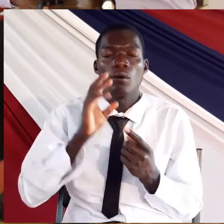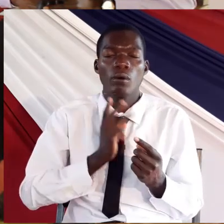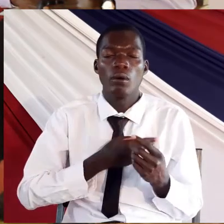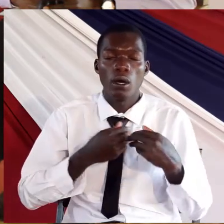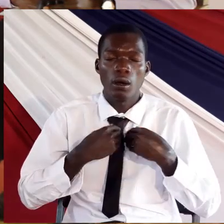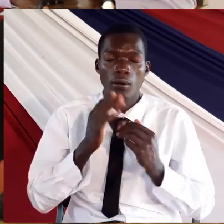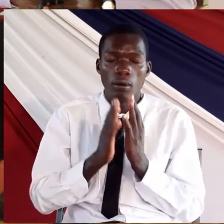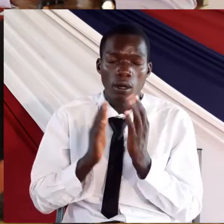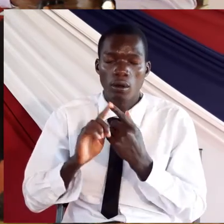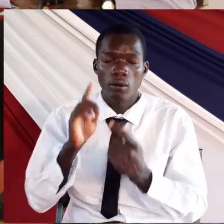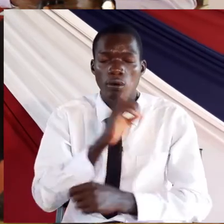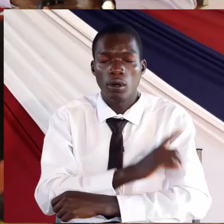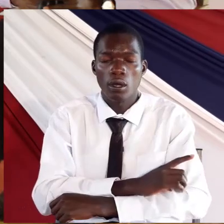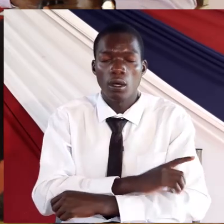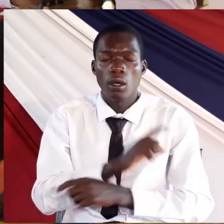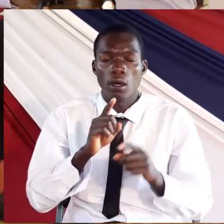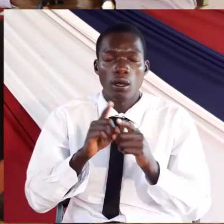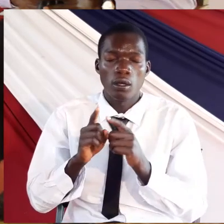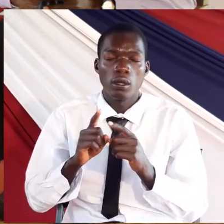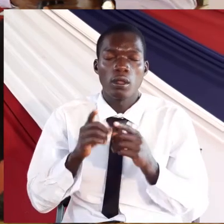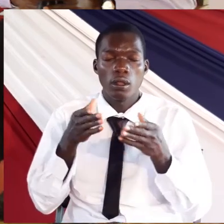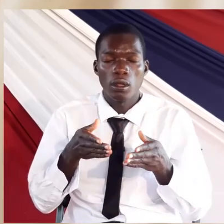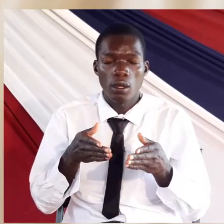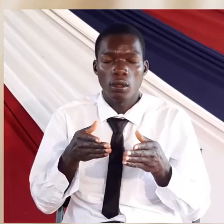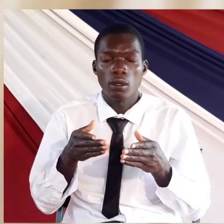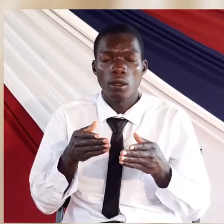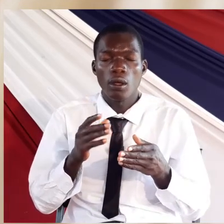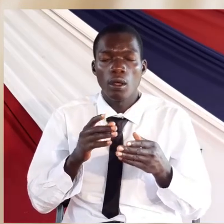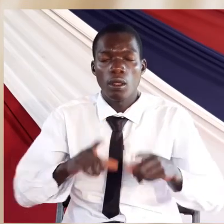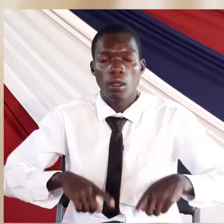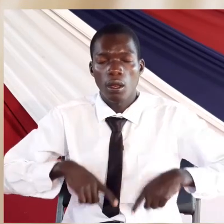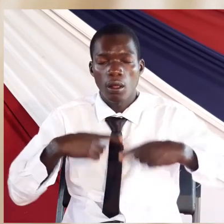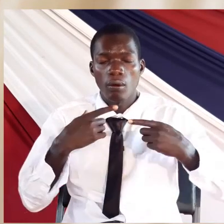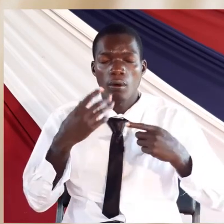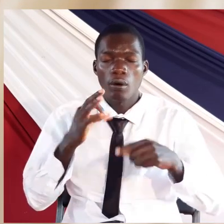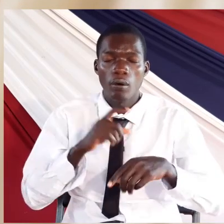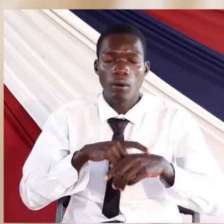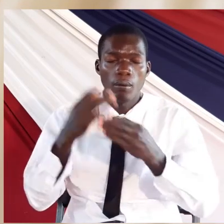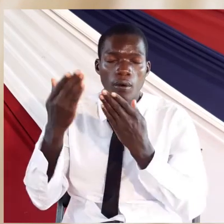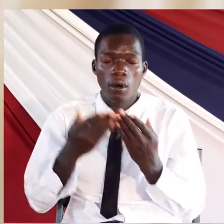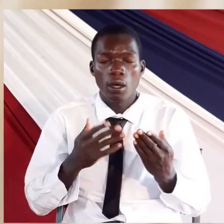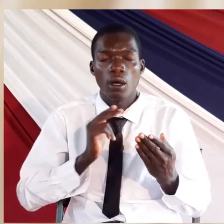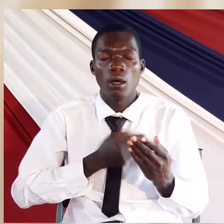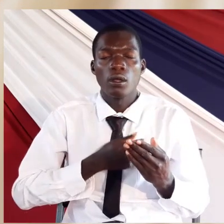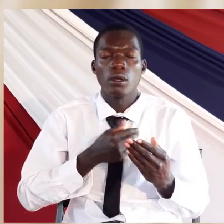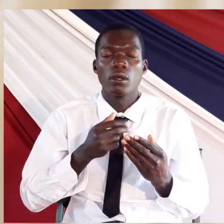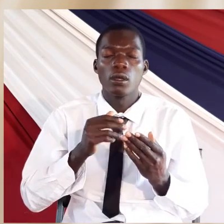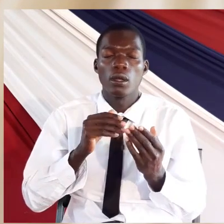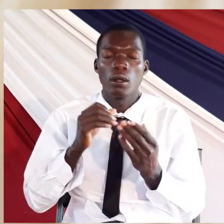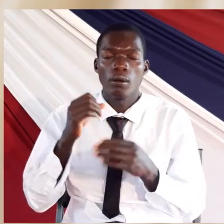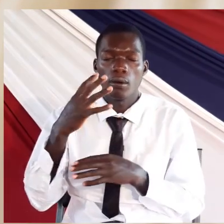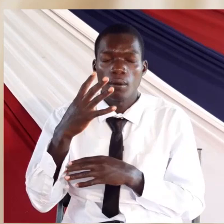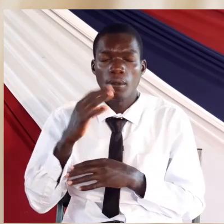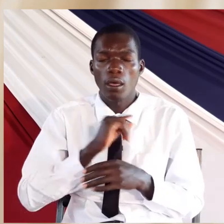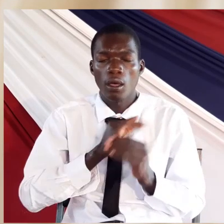learned today, it's a source of history that we can rely and depend on to bring us salvation.